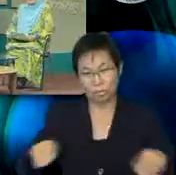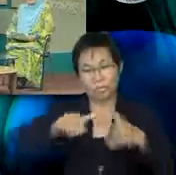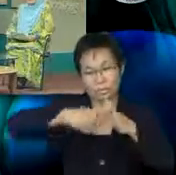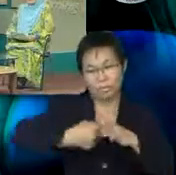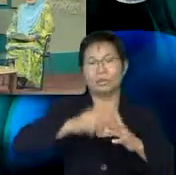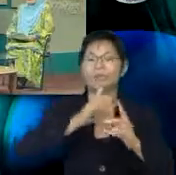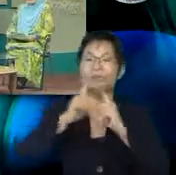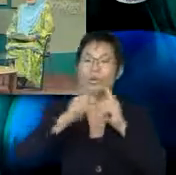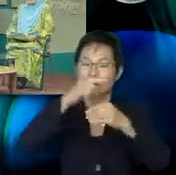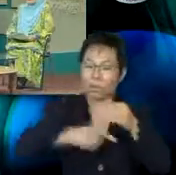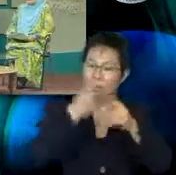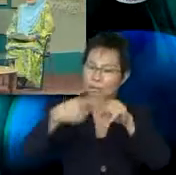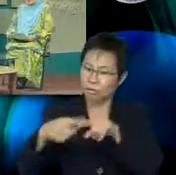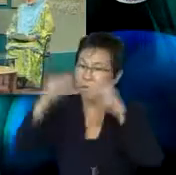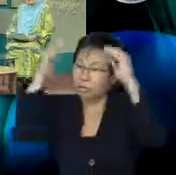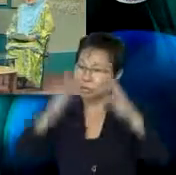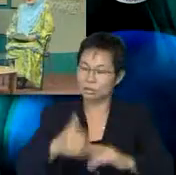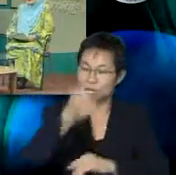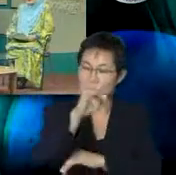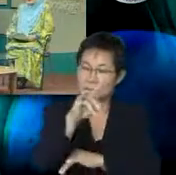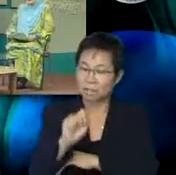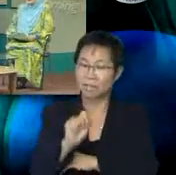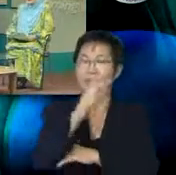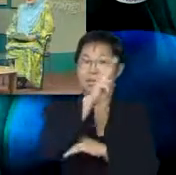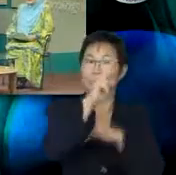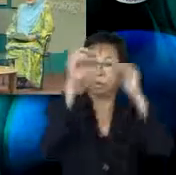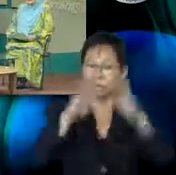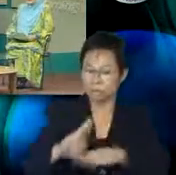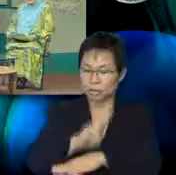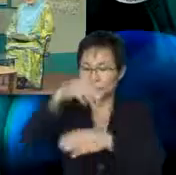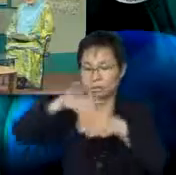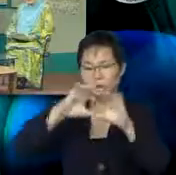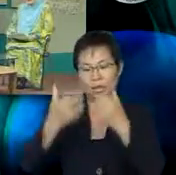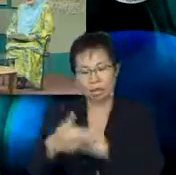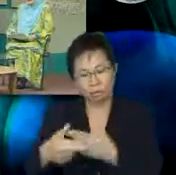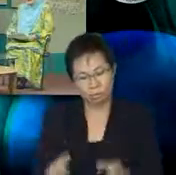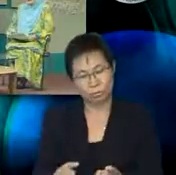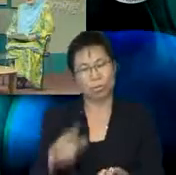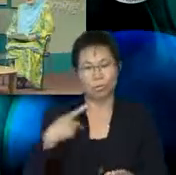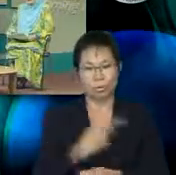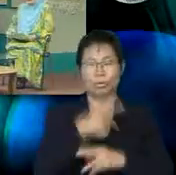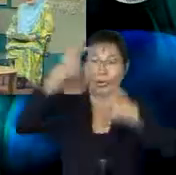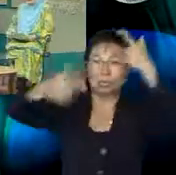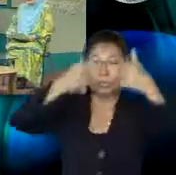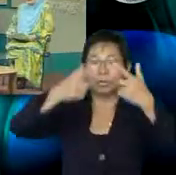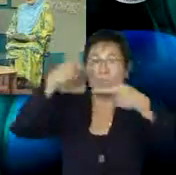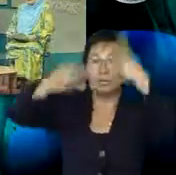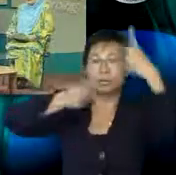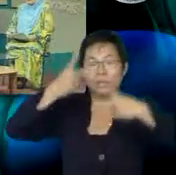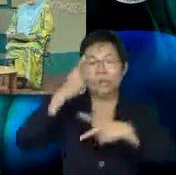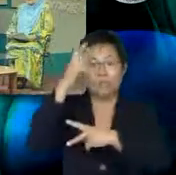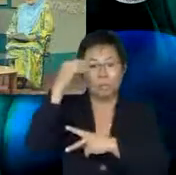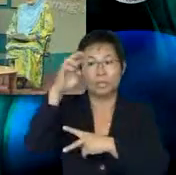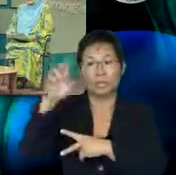by talking about the different teaching aids that two teachers use in their classroom. We will visit today Mr.